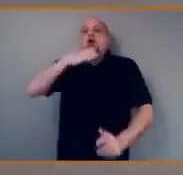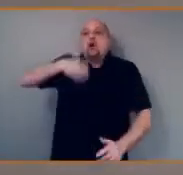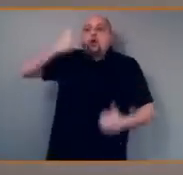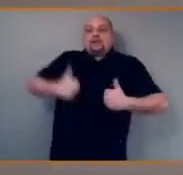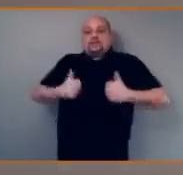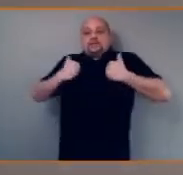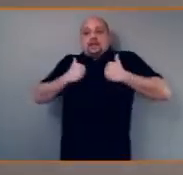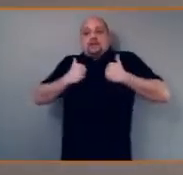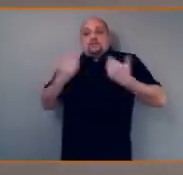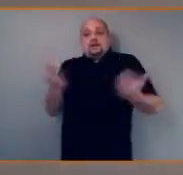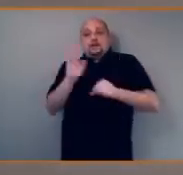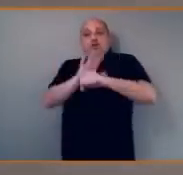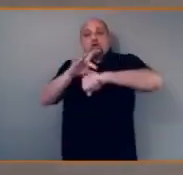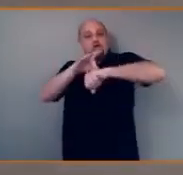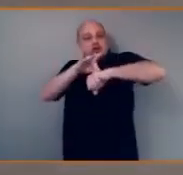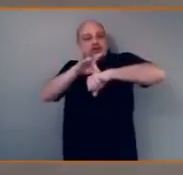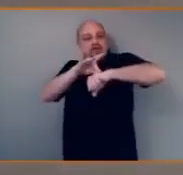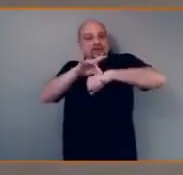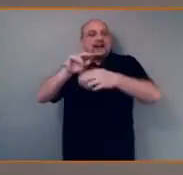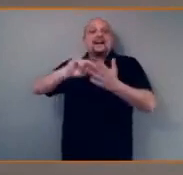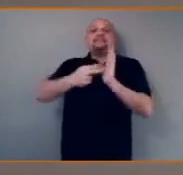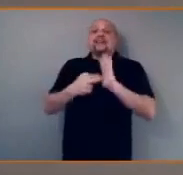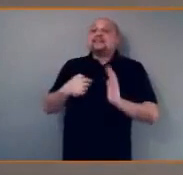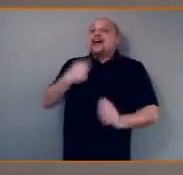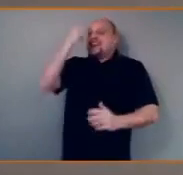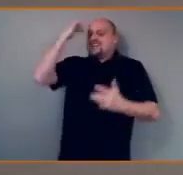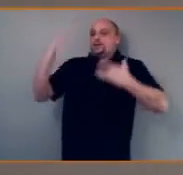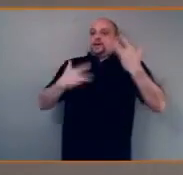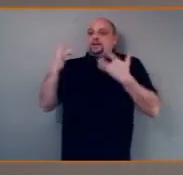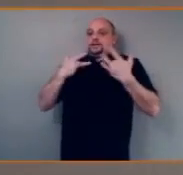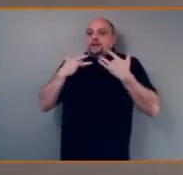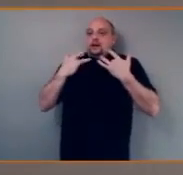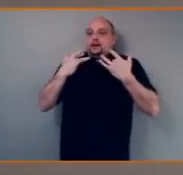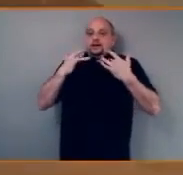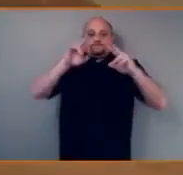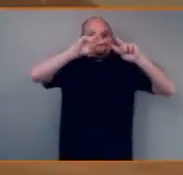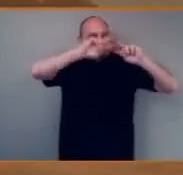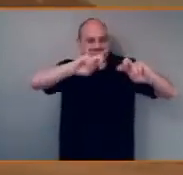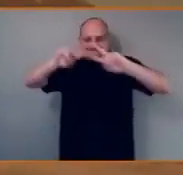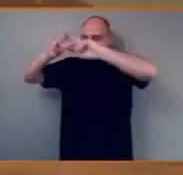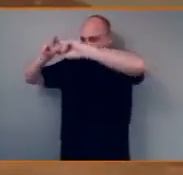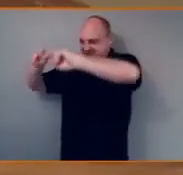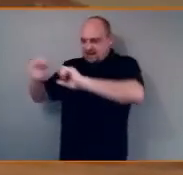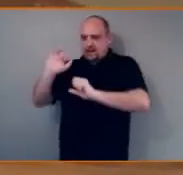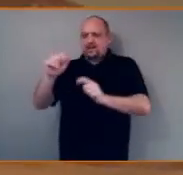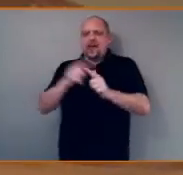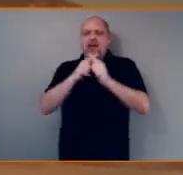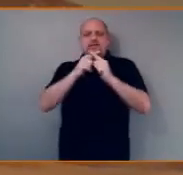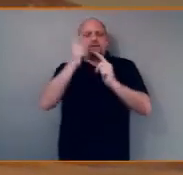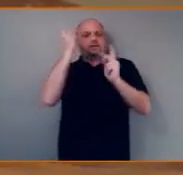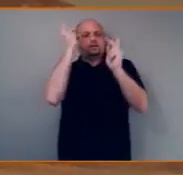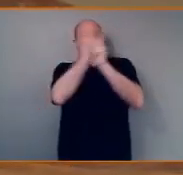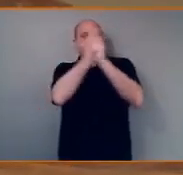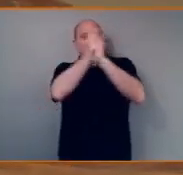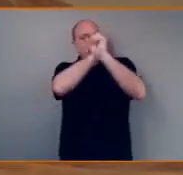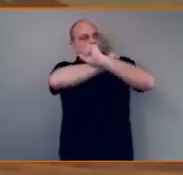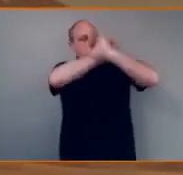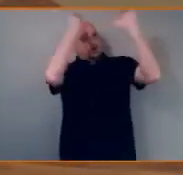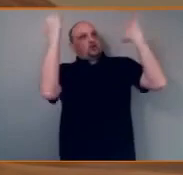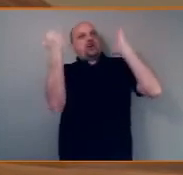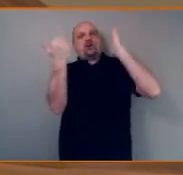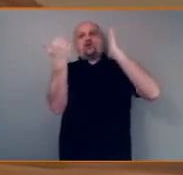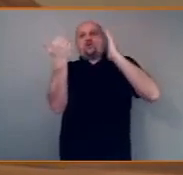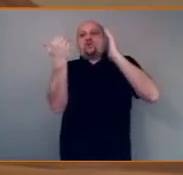on Earth, I think it's going to be really exciting to analyze that and reframe how we think about what types of environments